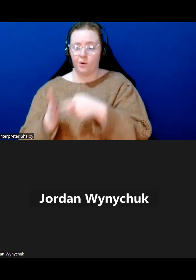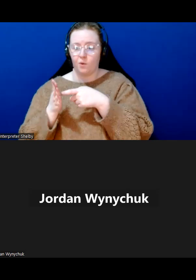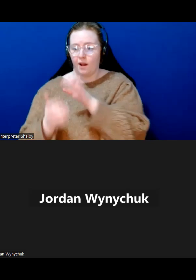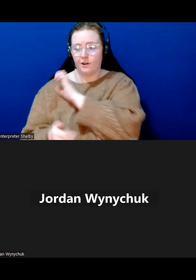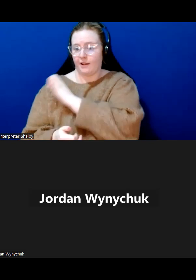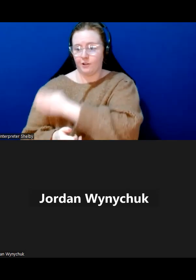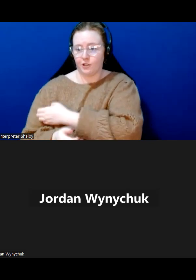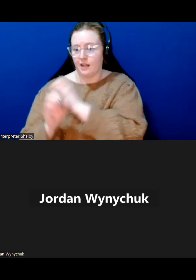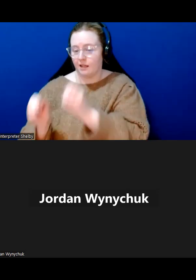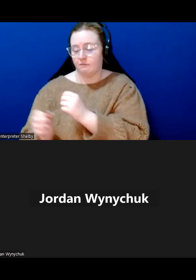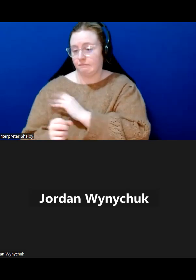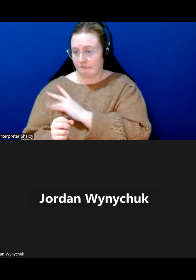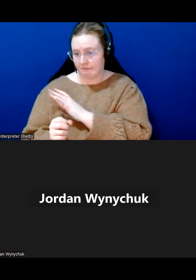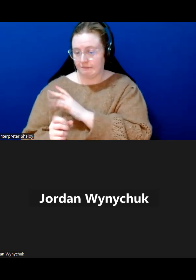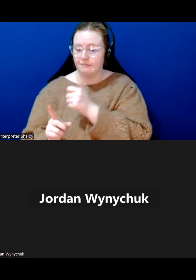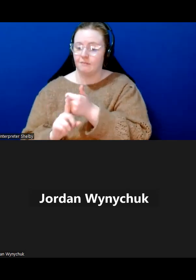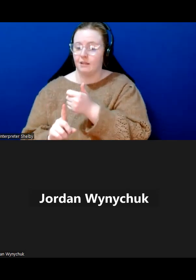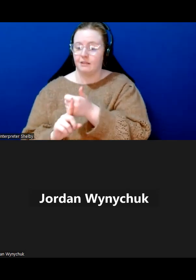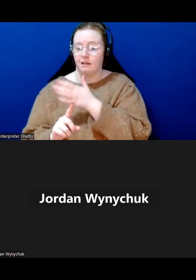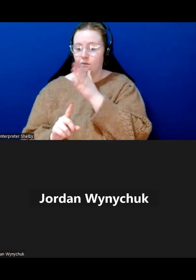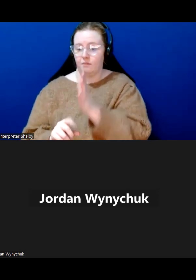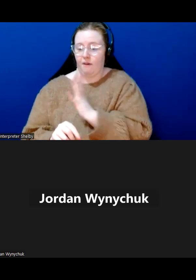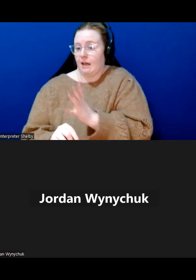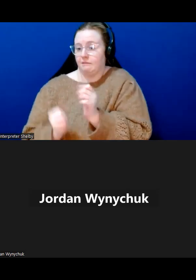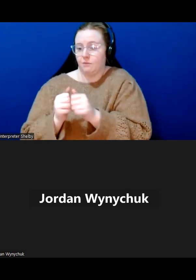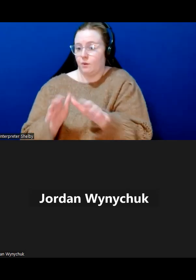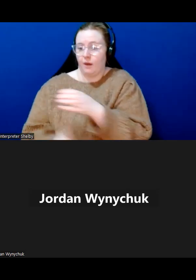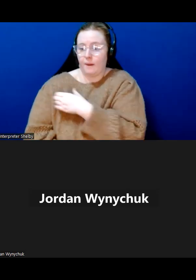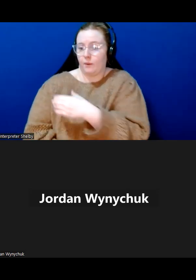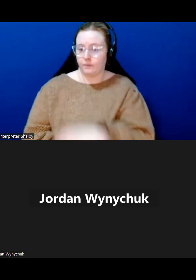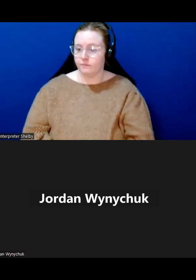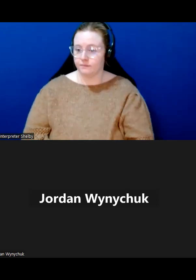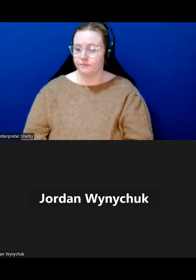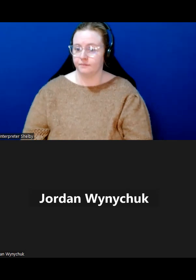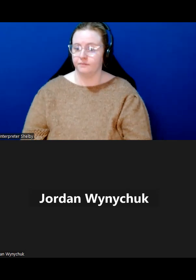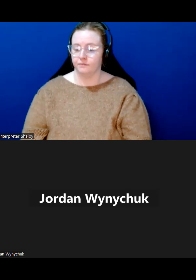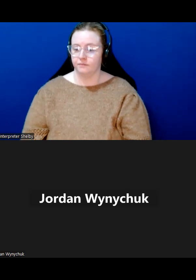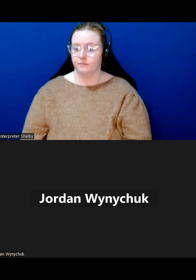is very cool. So that one would actually be completely fine. Okay.